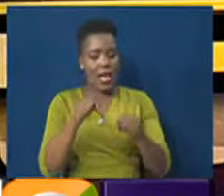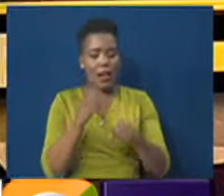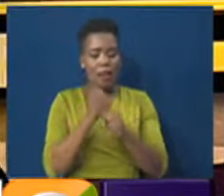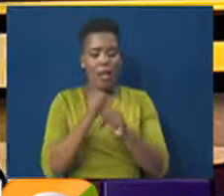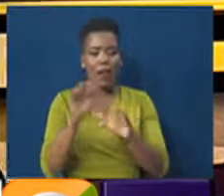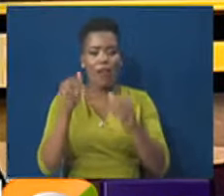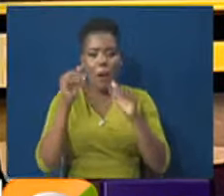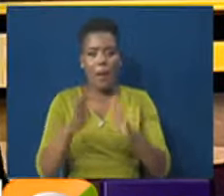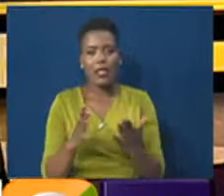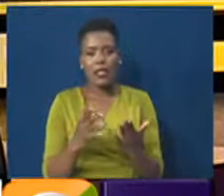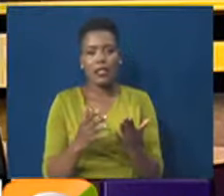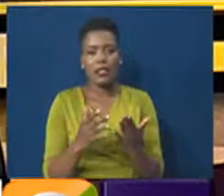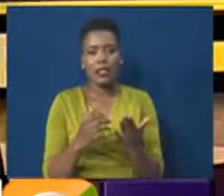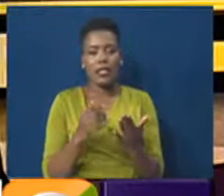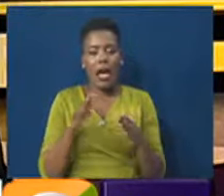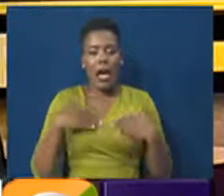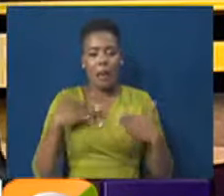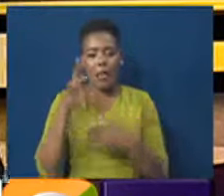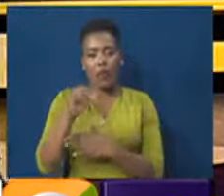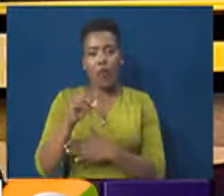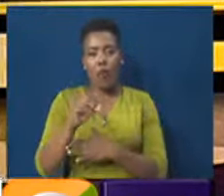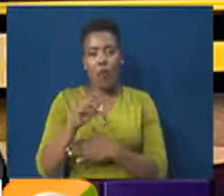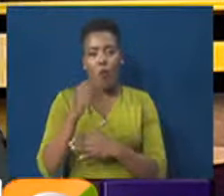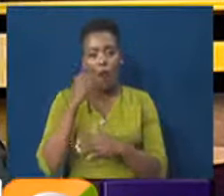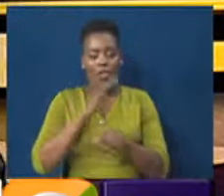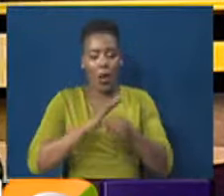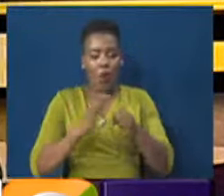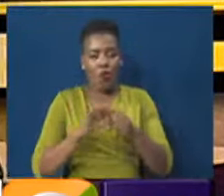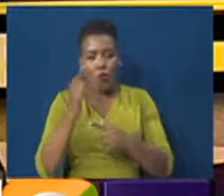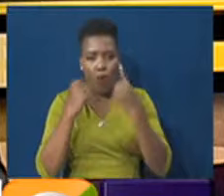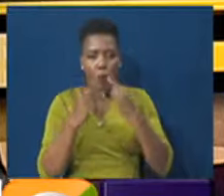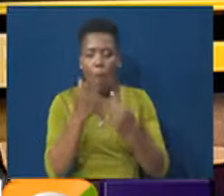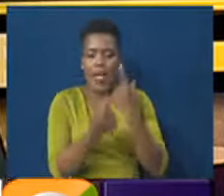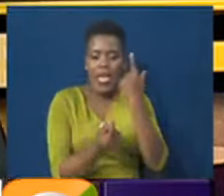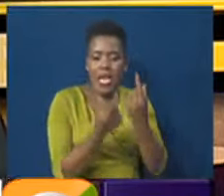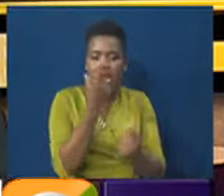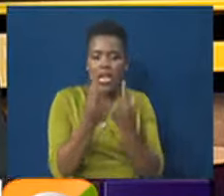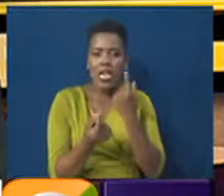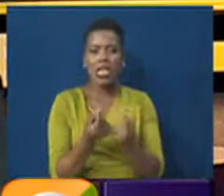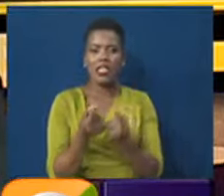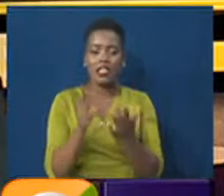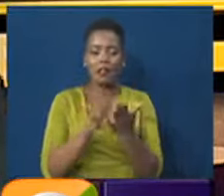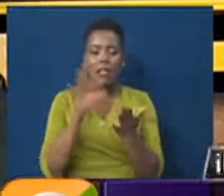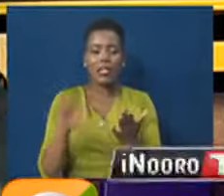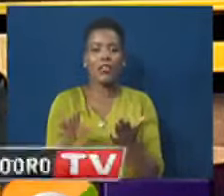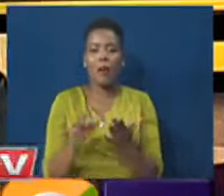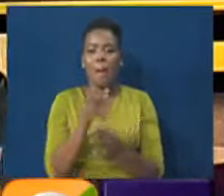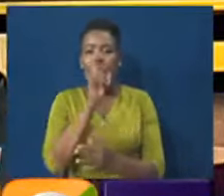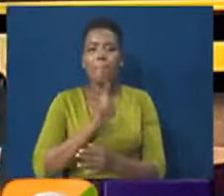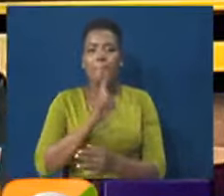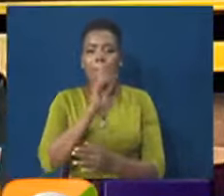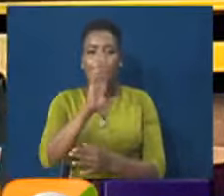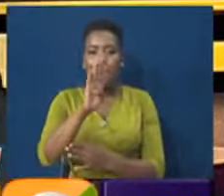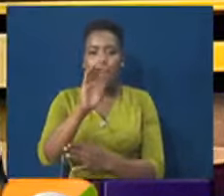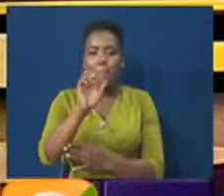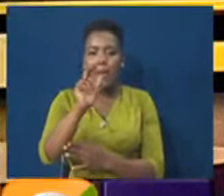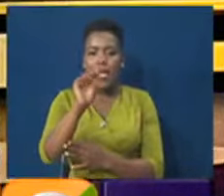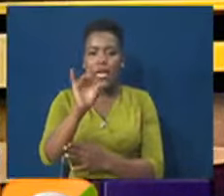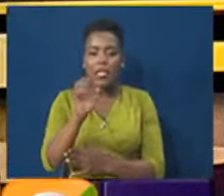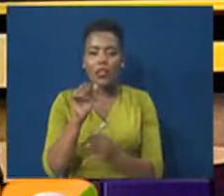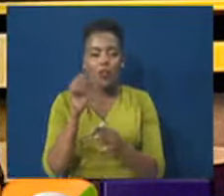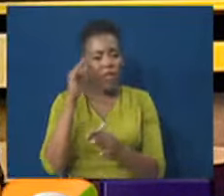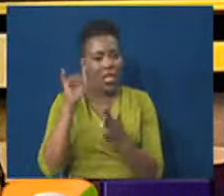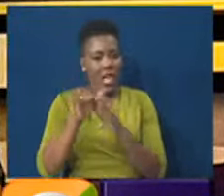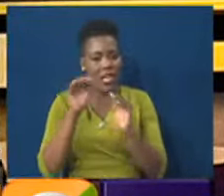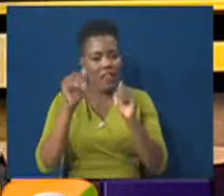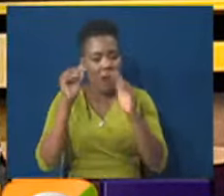onions is up 22%. The price of milk, 14%, and so on. beans are up 32%. So you might think the